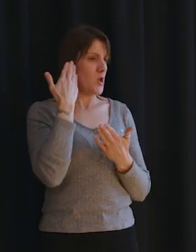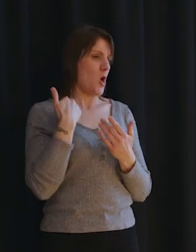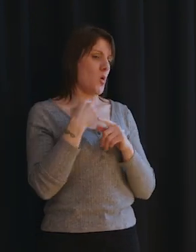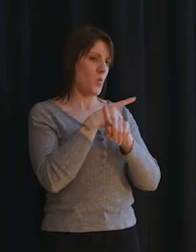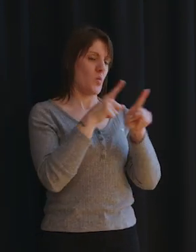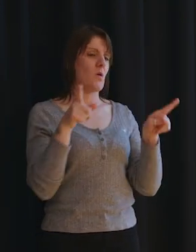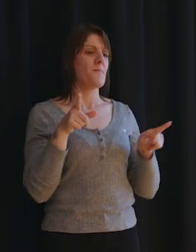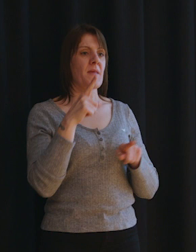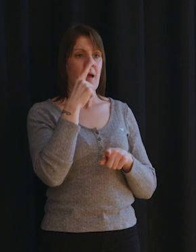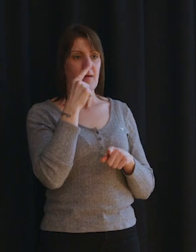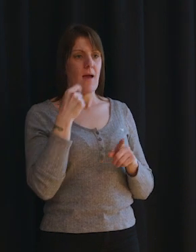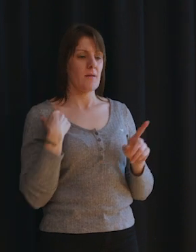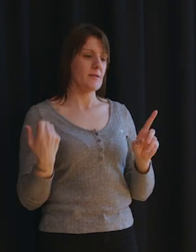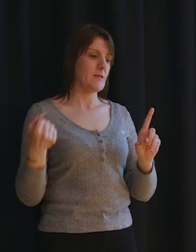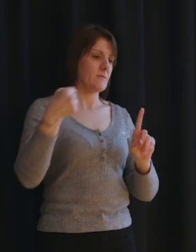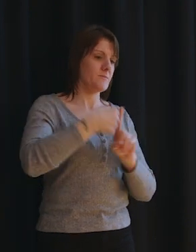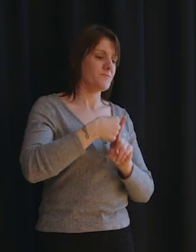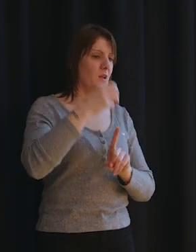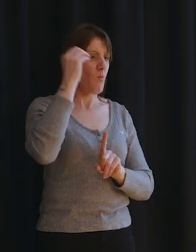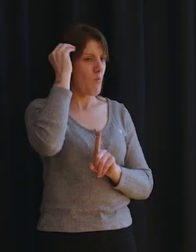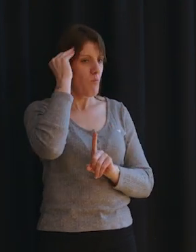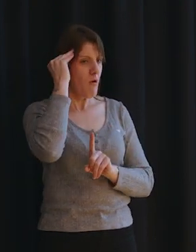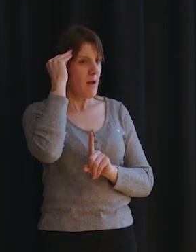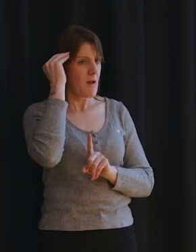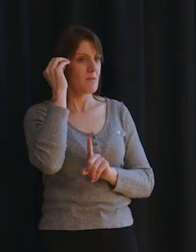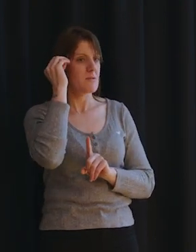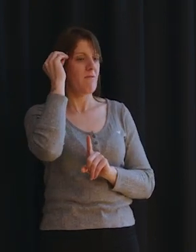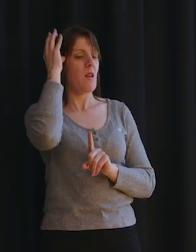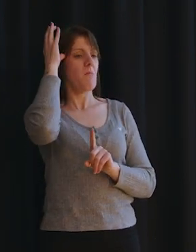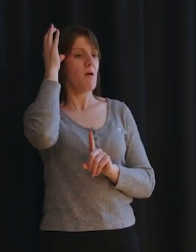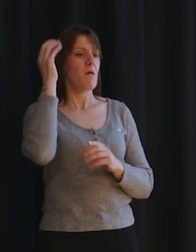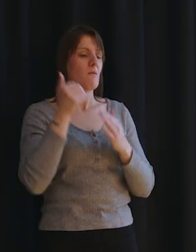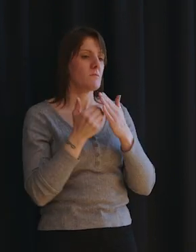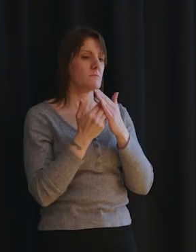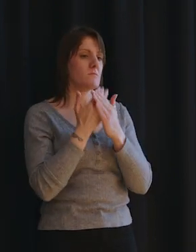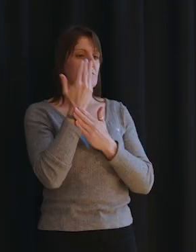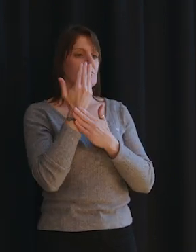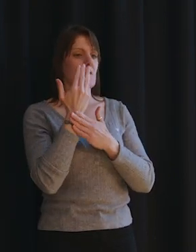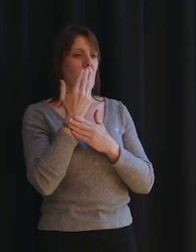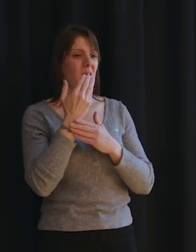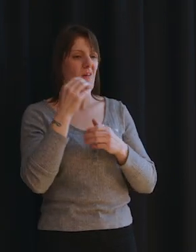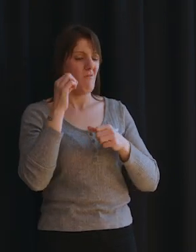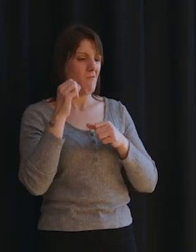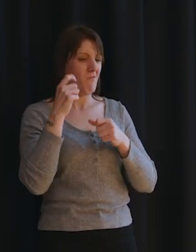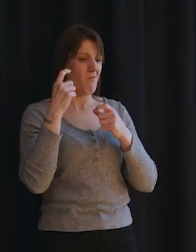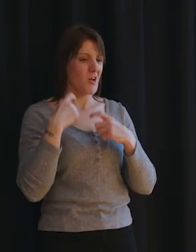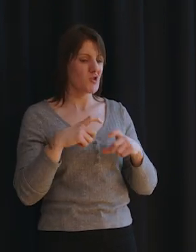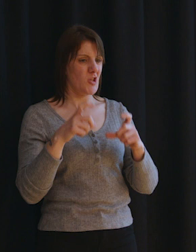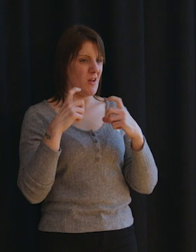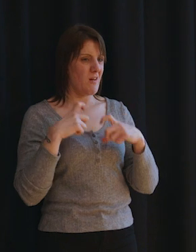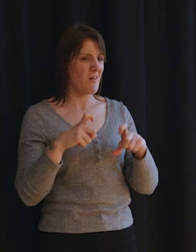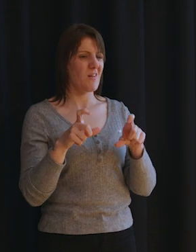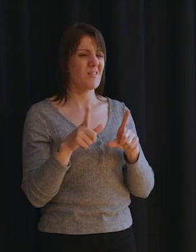So it can really impact kind of brain development and functioning, the risk and reward, memory and learning.